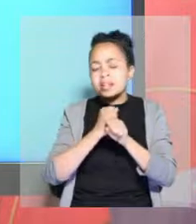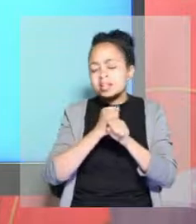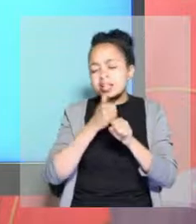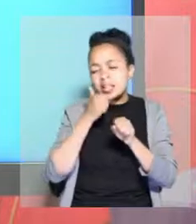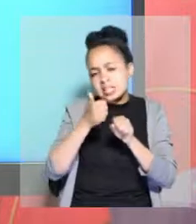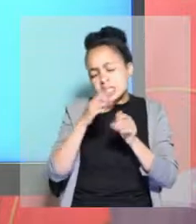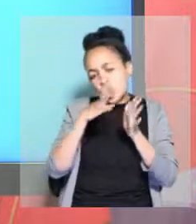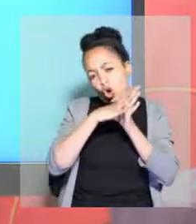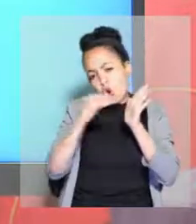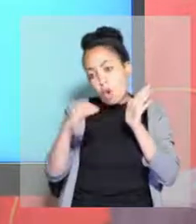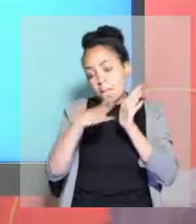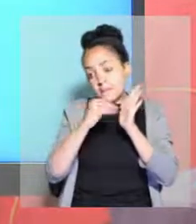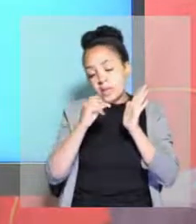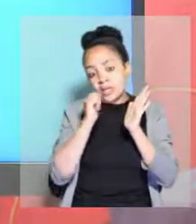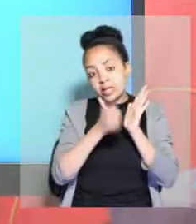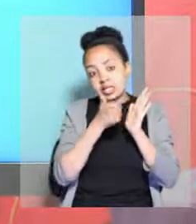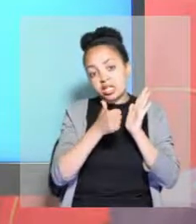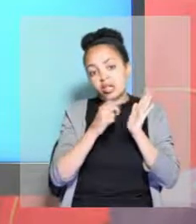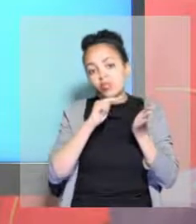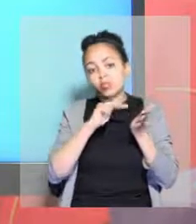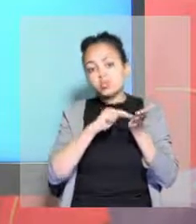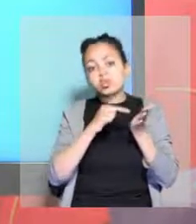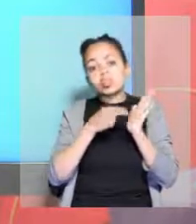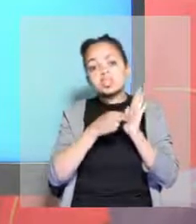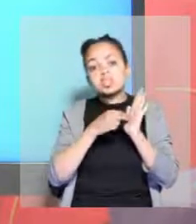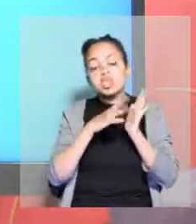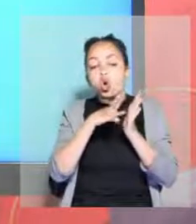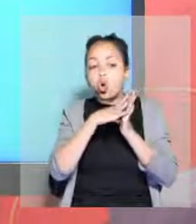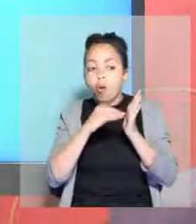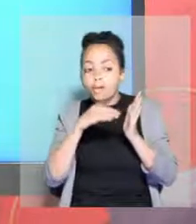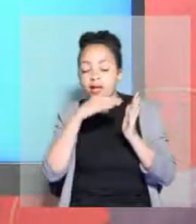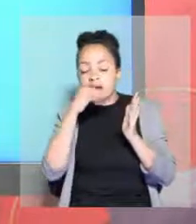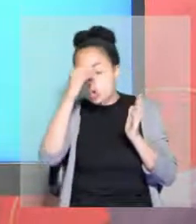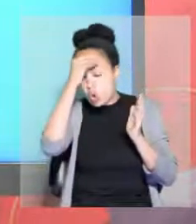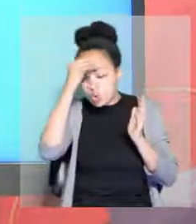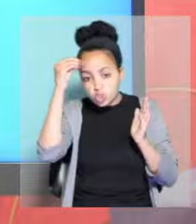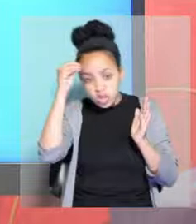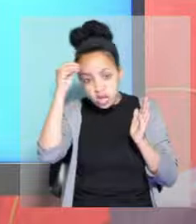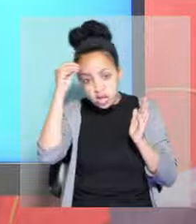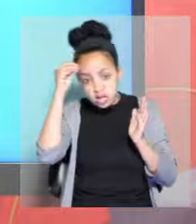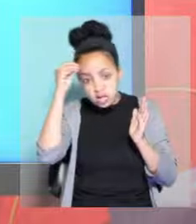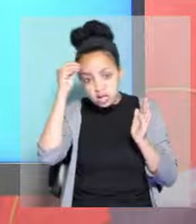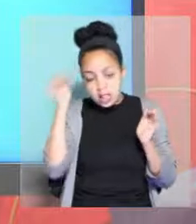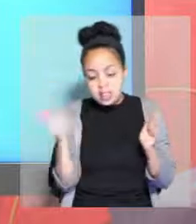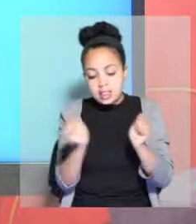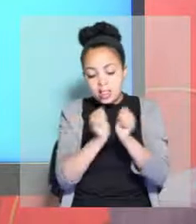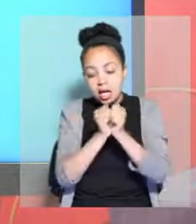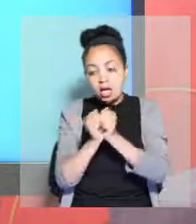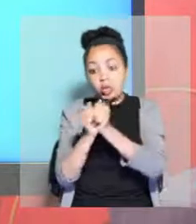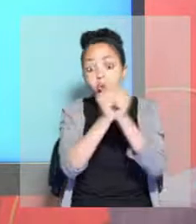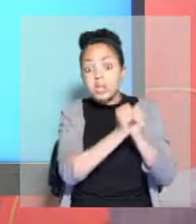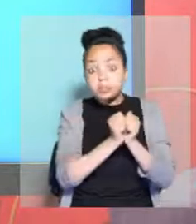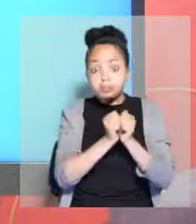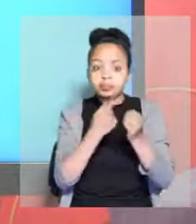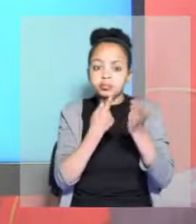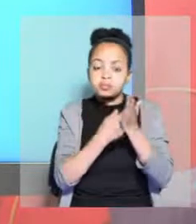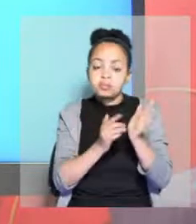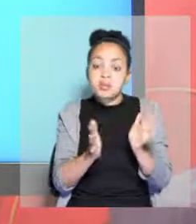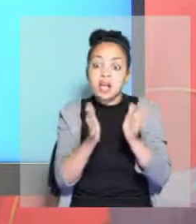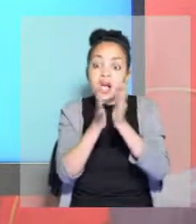copy of itself, in which the copy in the original can be tied together. They can be